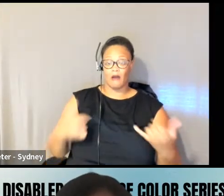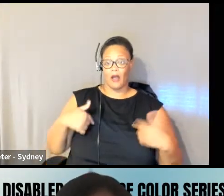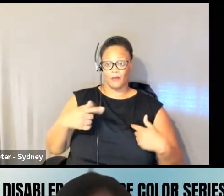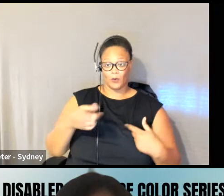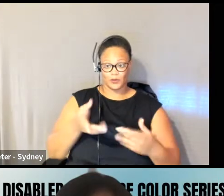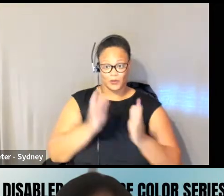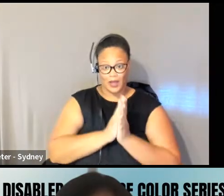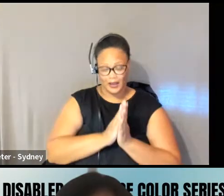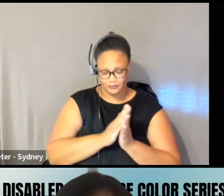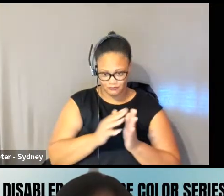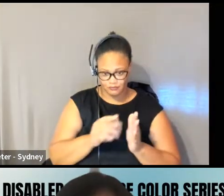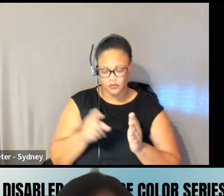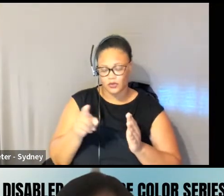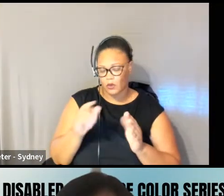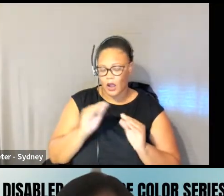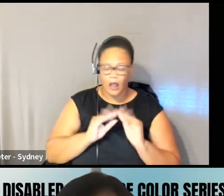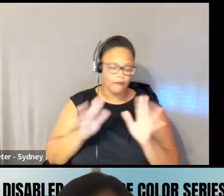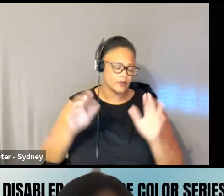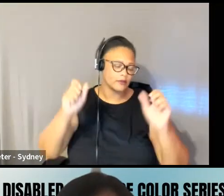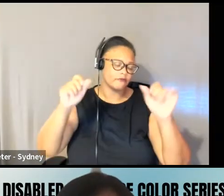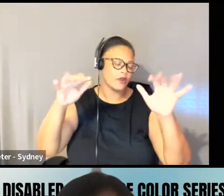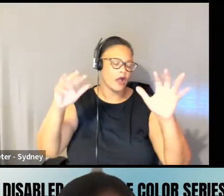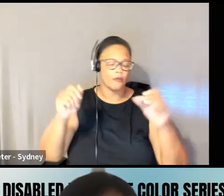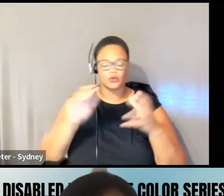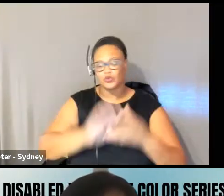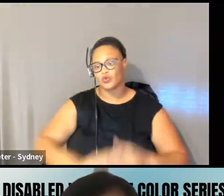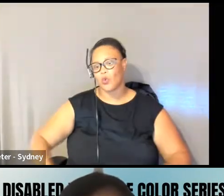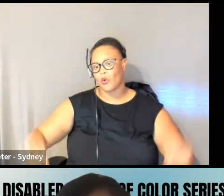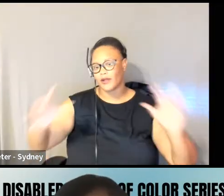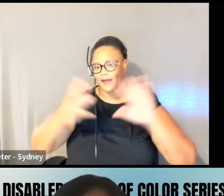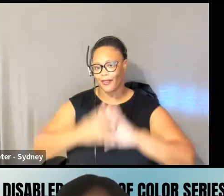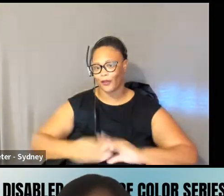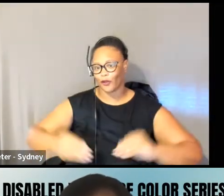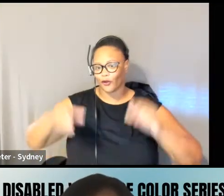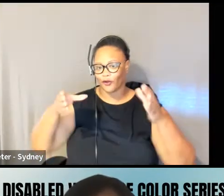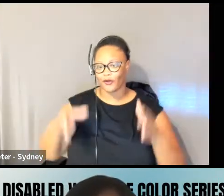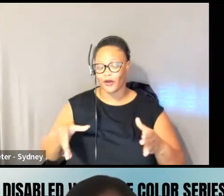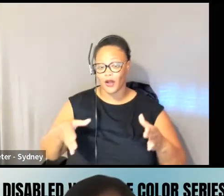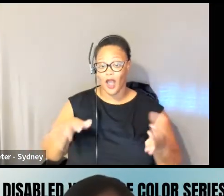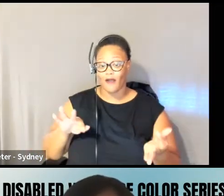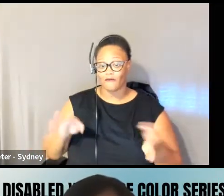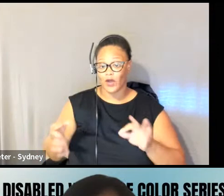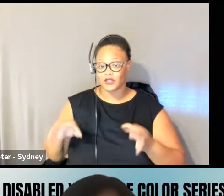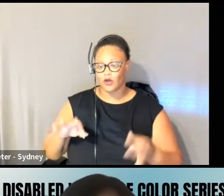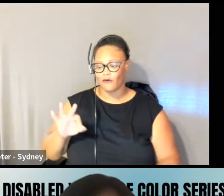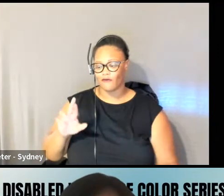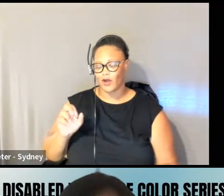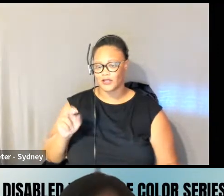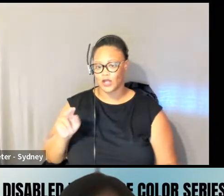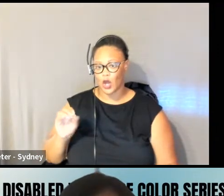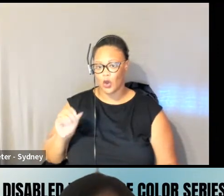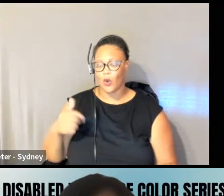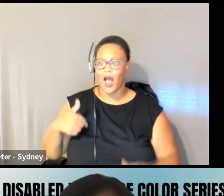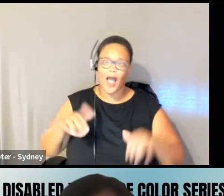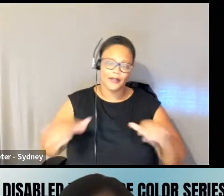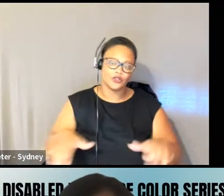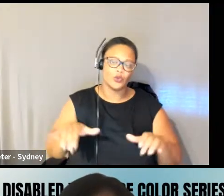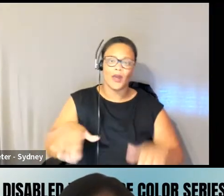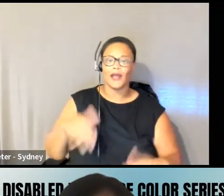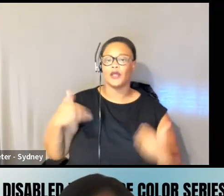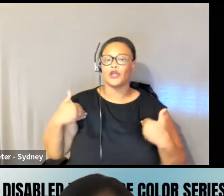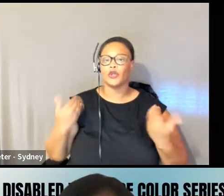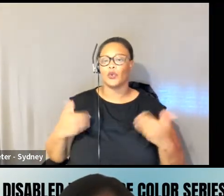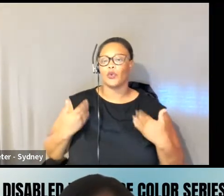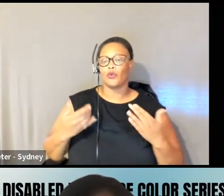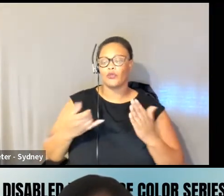obviously like a phenomenal storyteller. Like in Fresno, I do this like youth journalism thing. And the